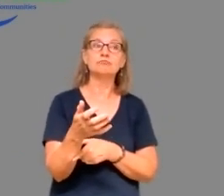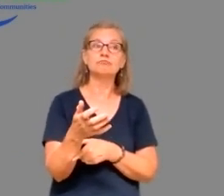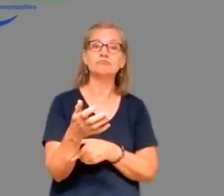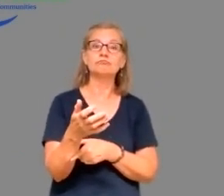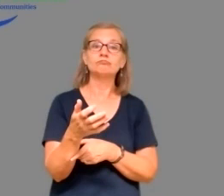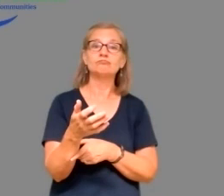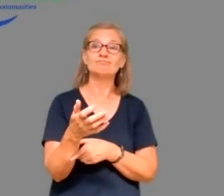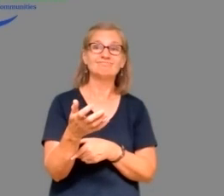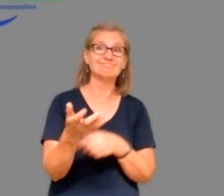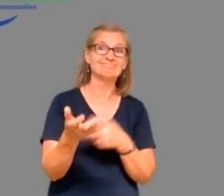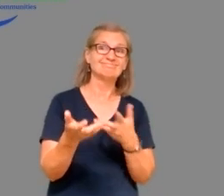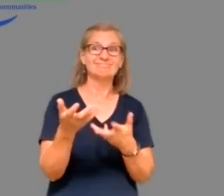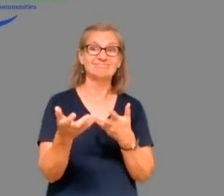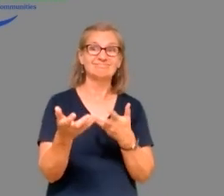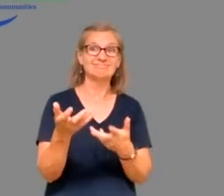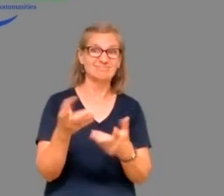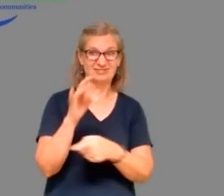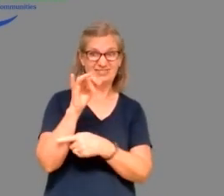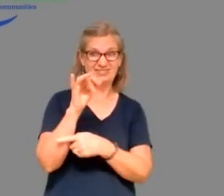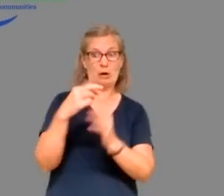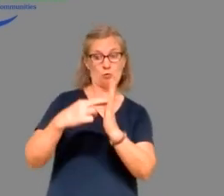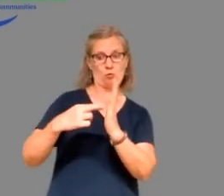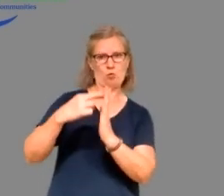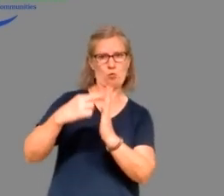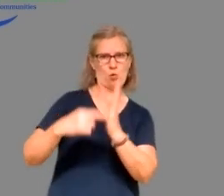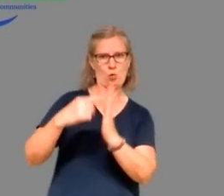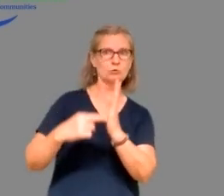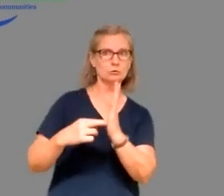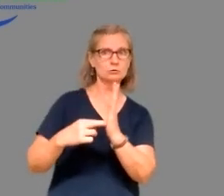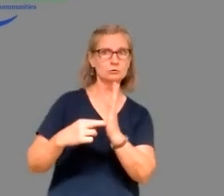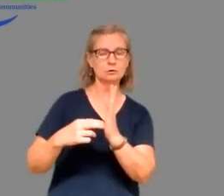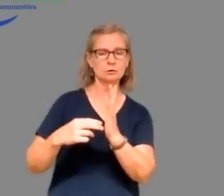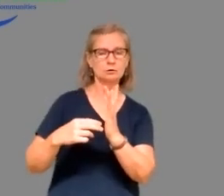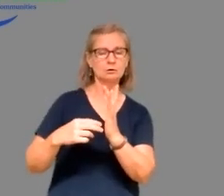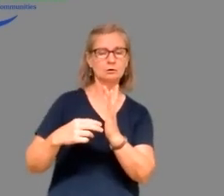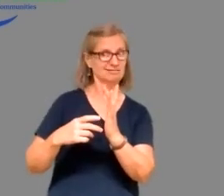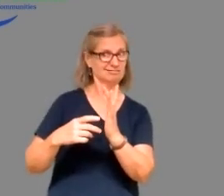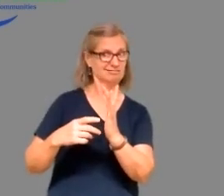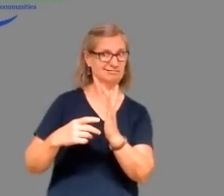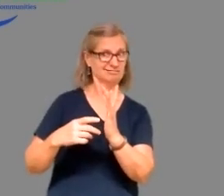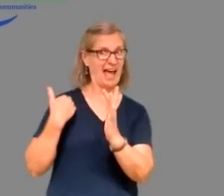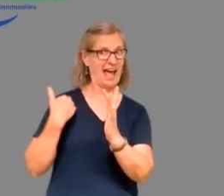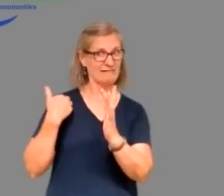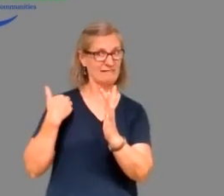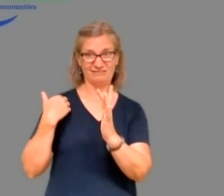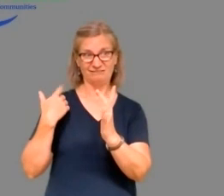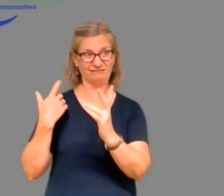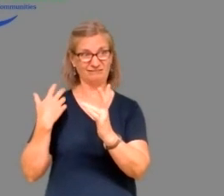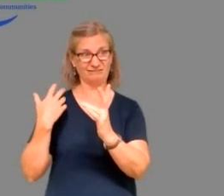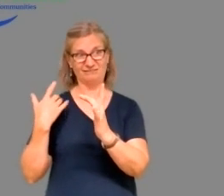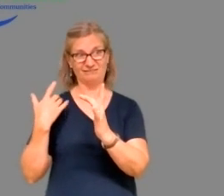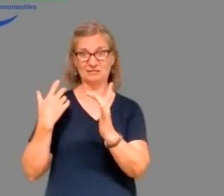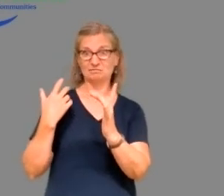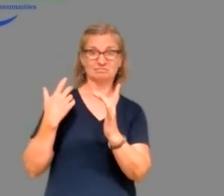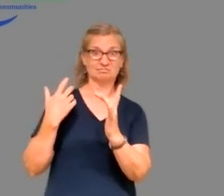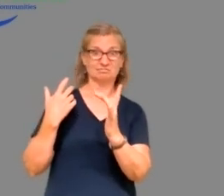teeth to that guidance as far as like, is someone going to come down and do something about it? OSHA will. I know that